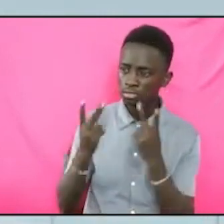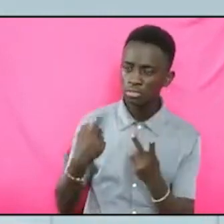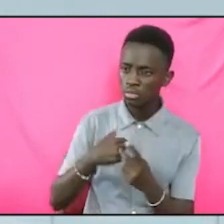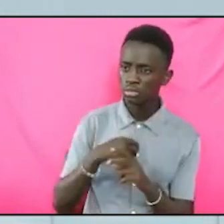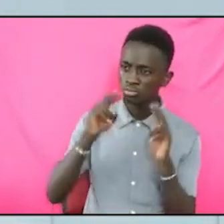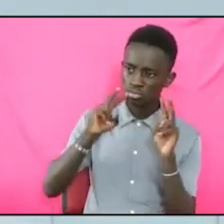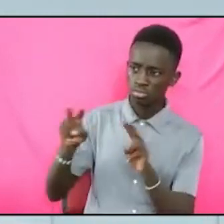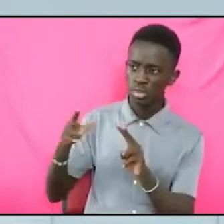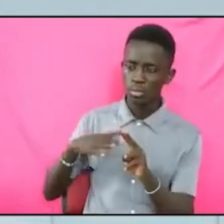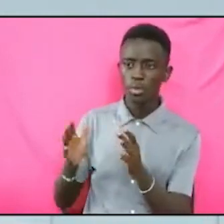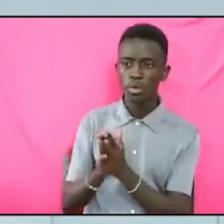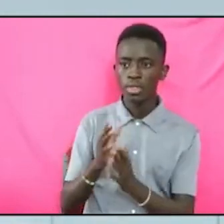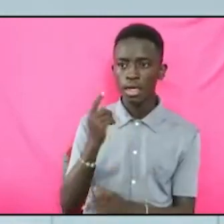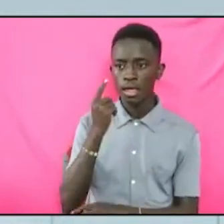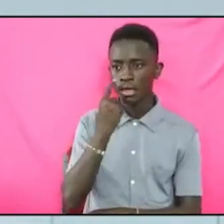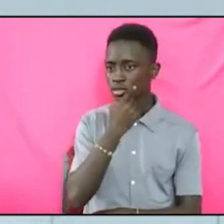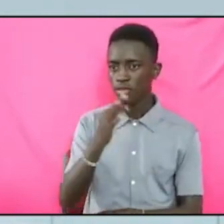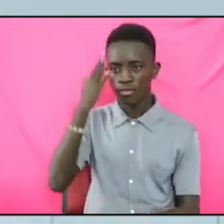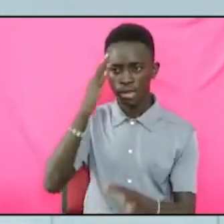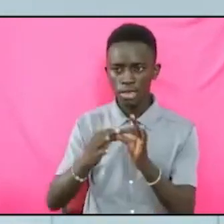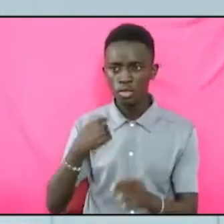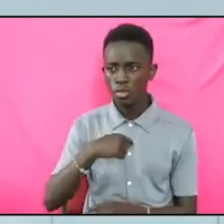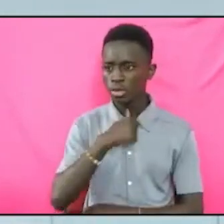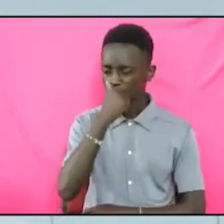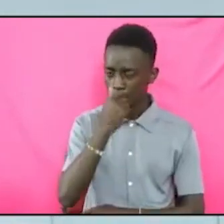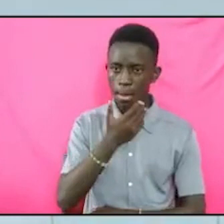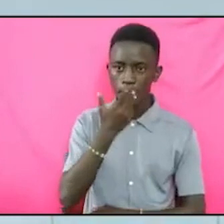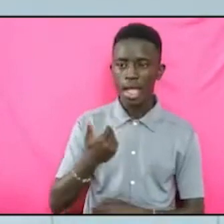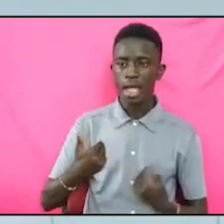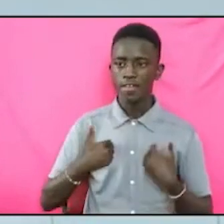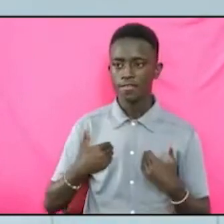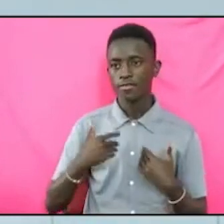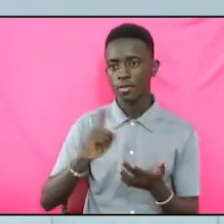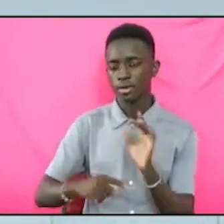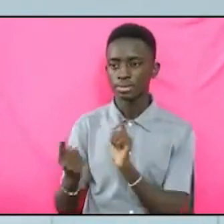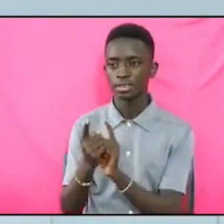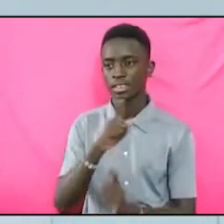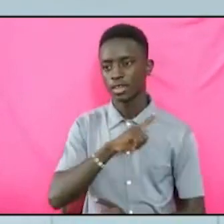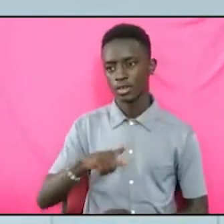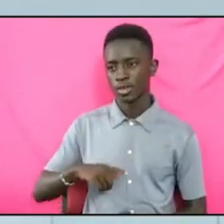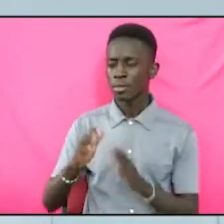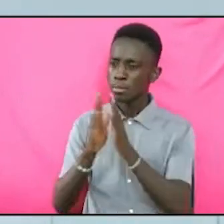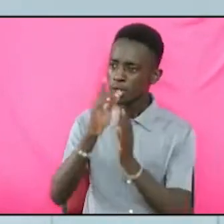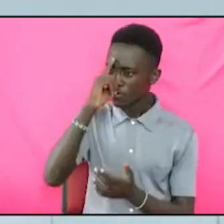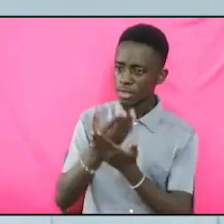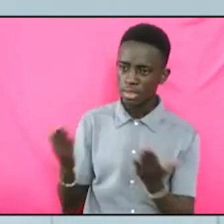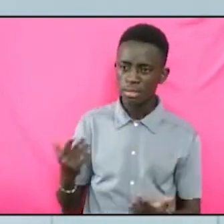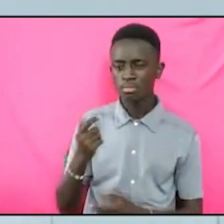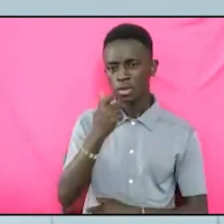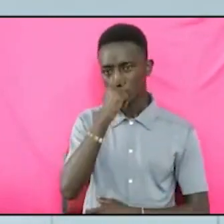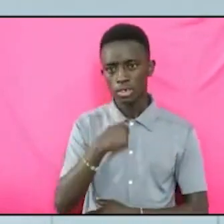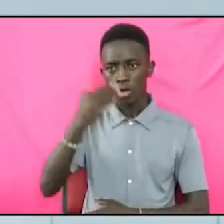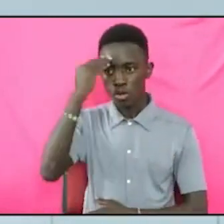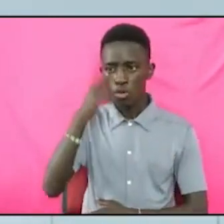the eyes of faith and wish that they had an encounter with the Lord. And pray for them that I wish you knew the God